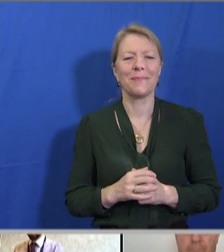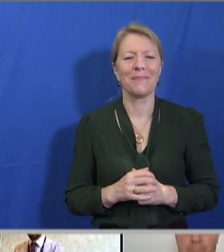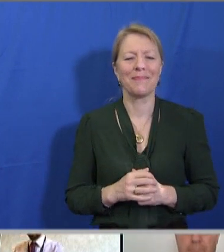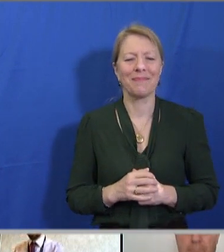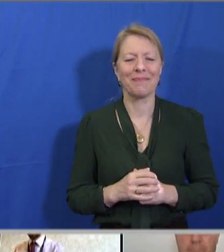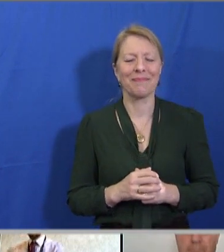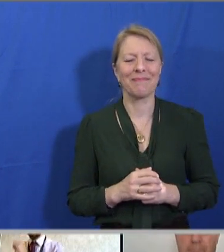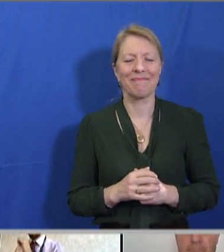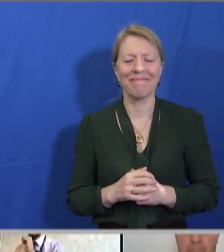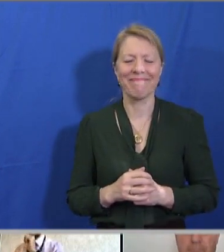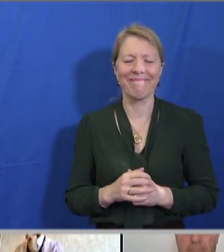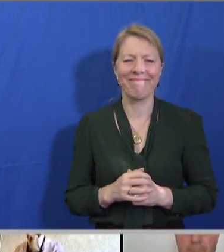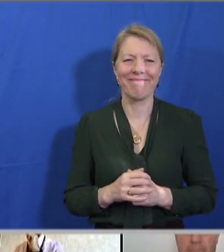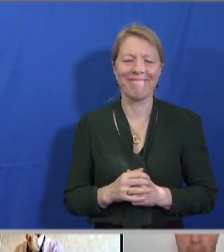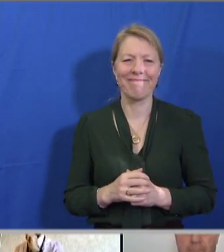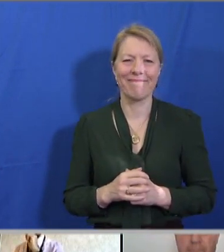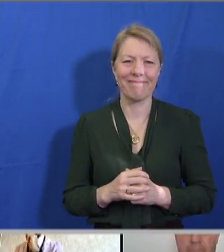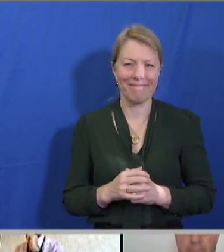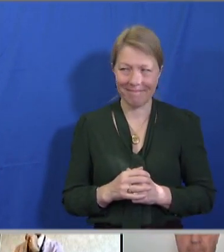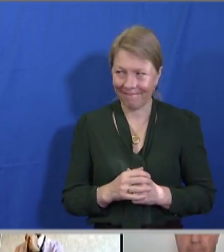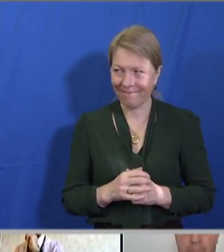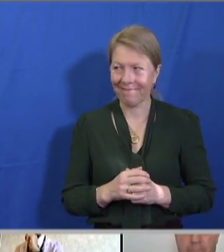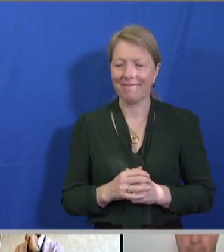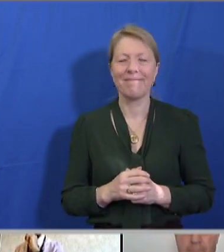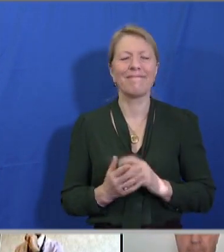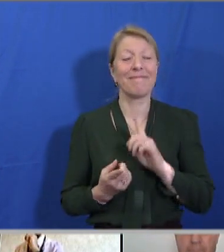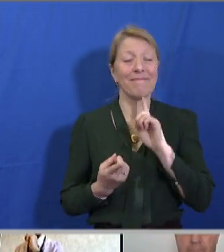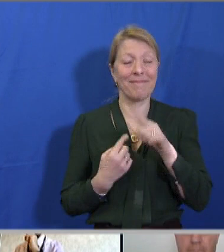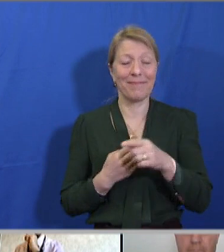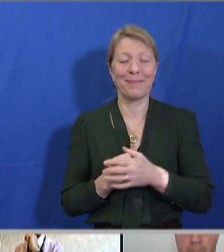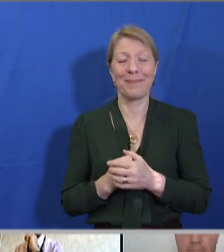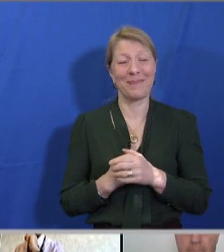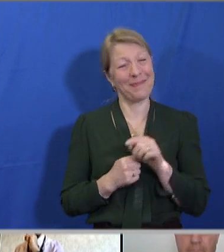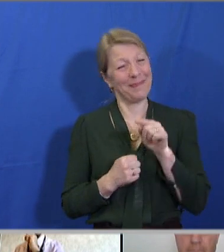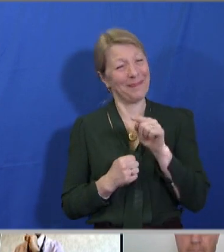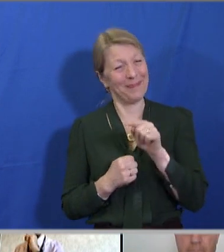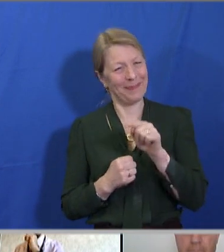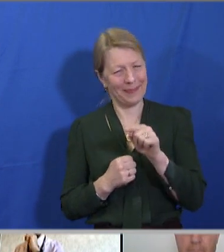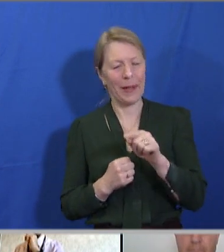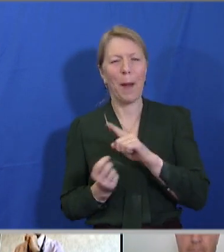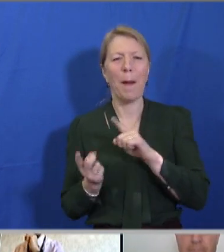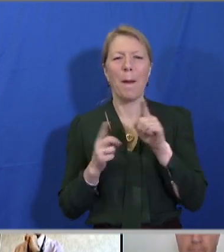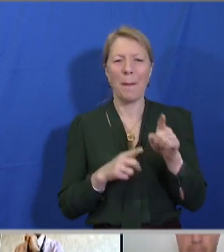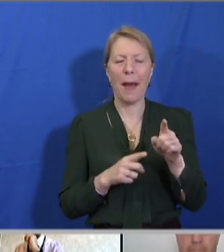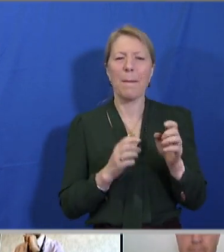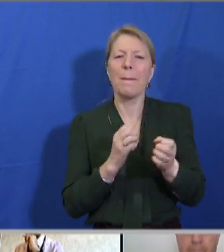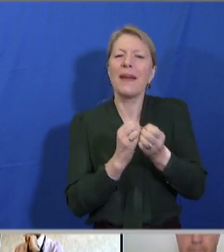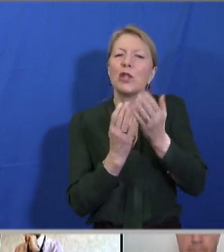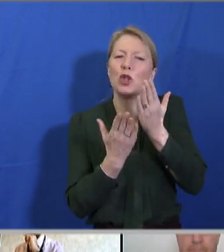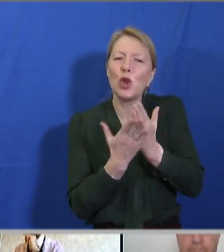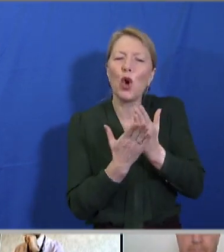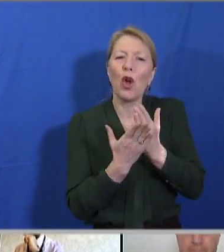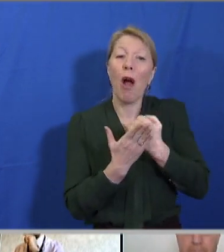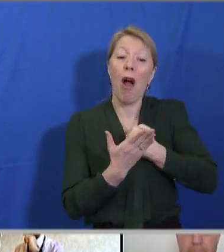Thanks, Michaela, and I think that goes down to the crux of how we make sure our services are actually supporting the individual